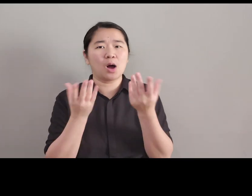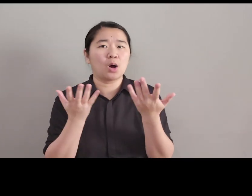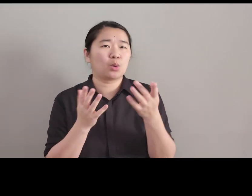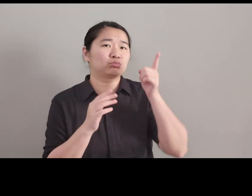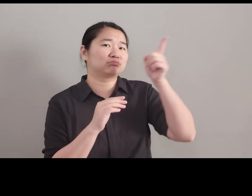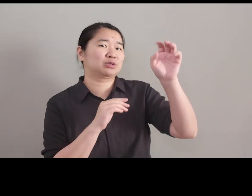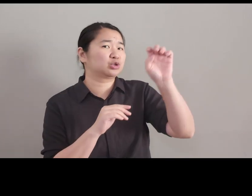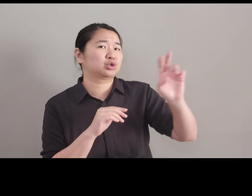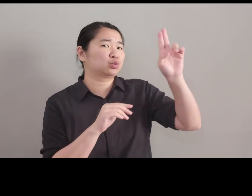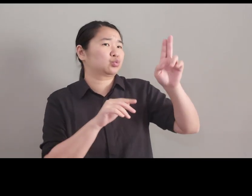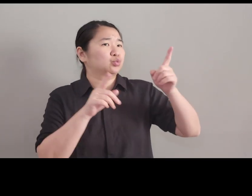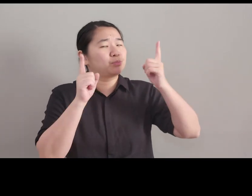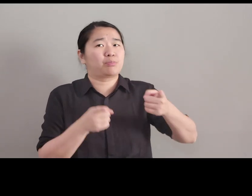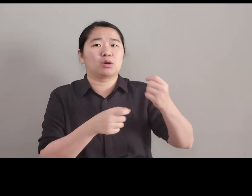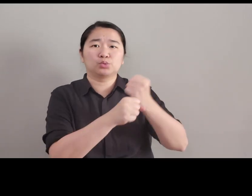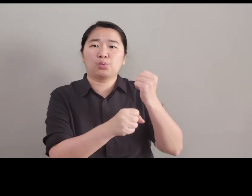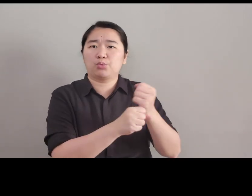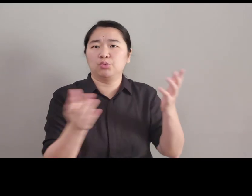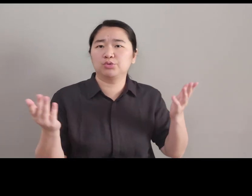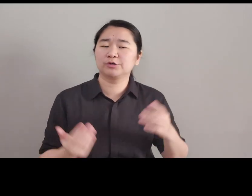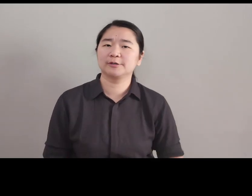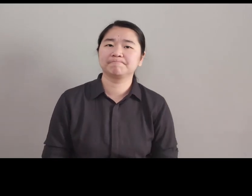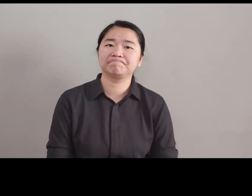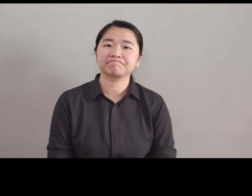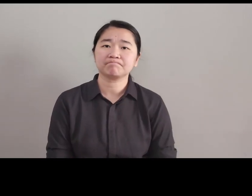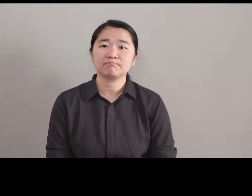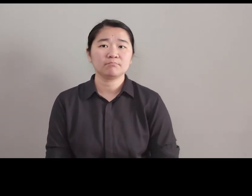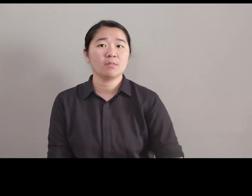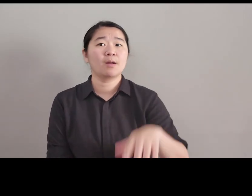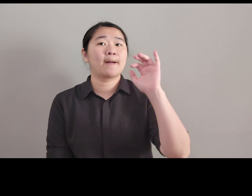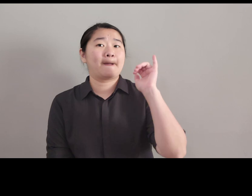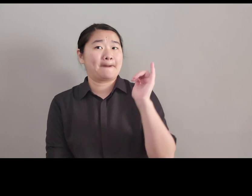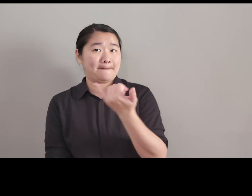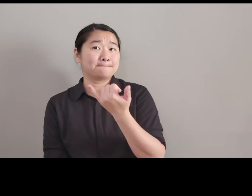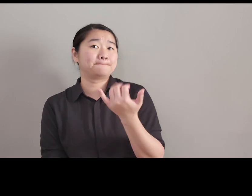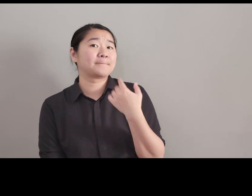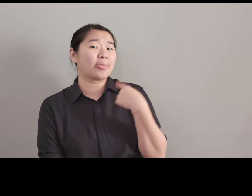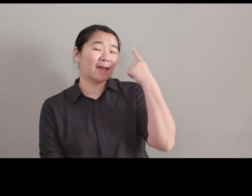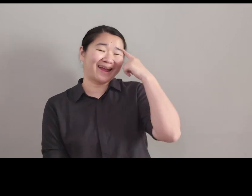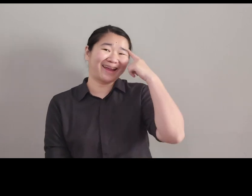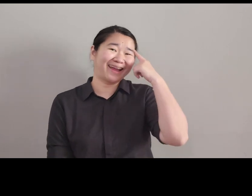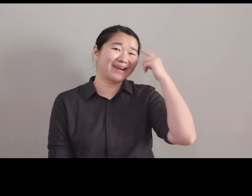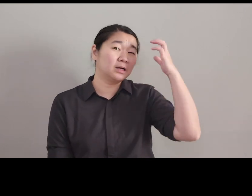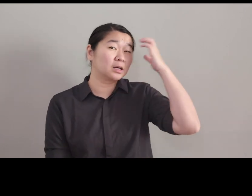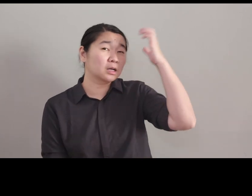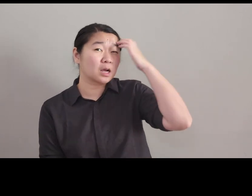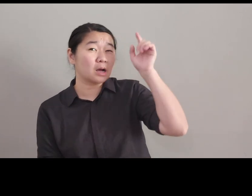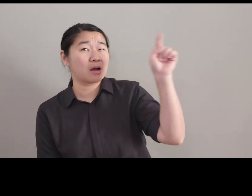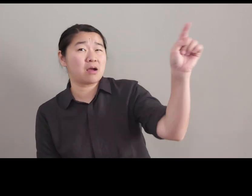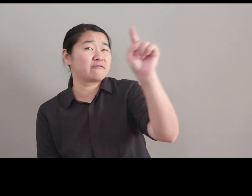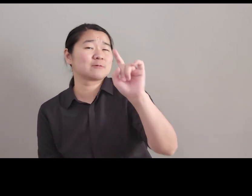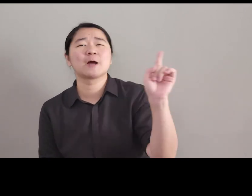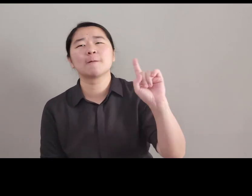merit in something coming out, but I think instead of the governments, I think we need a unity in all of the